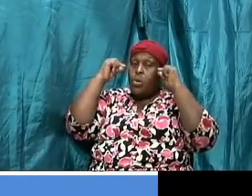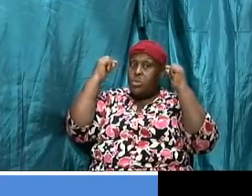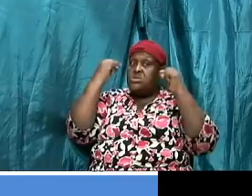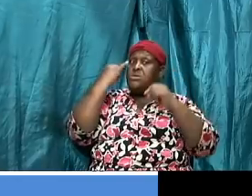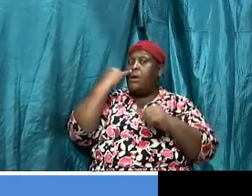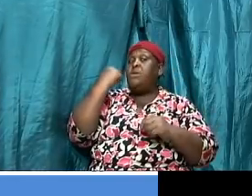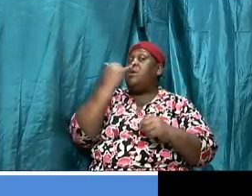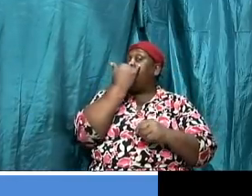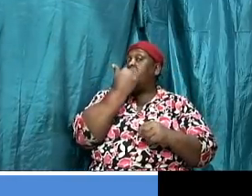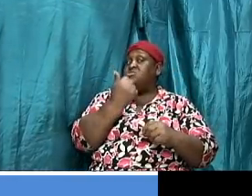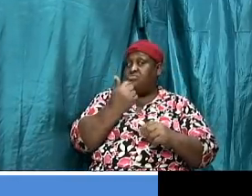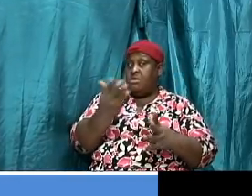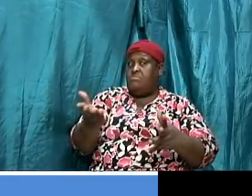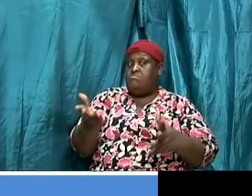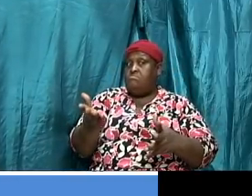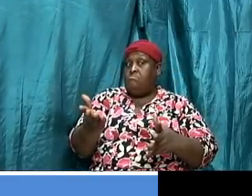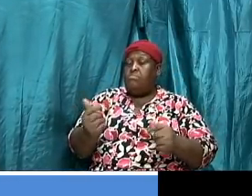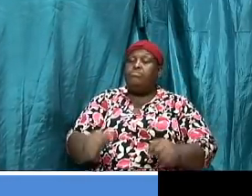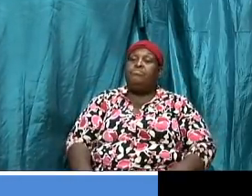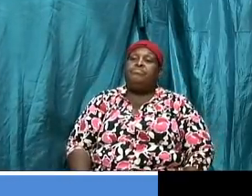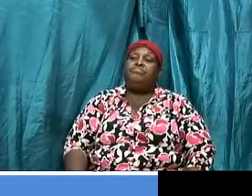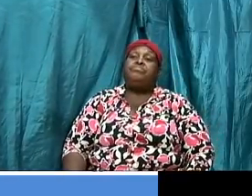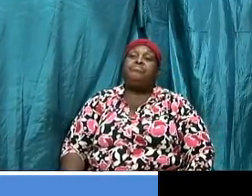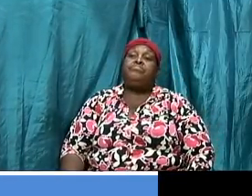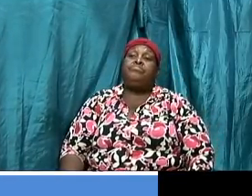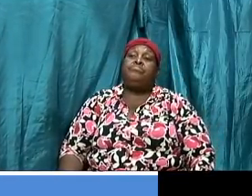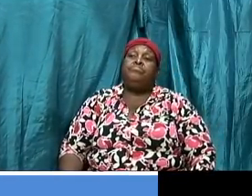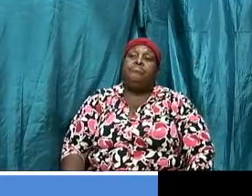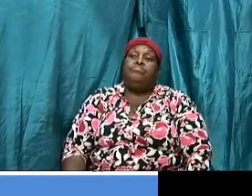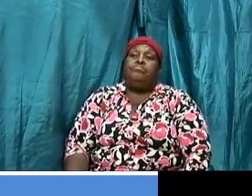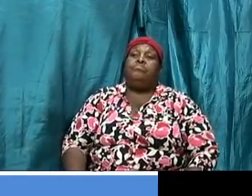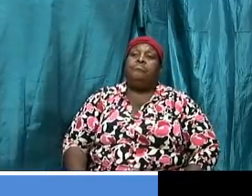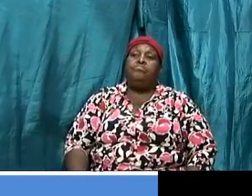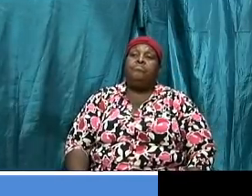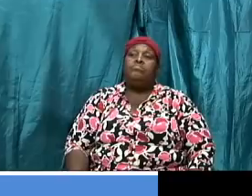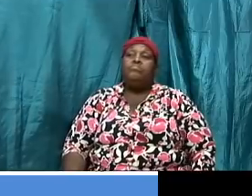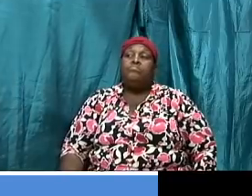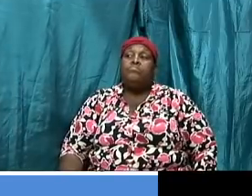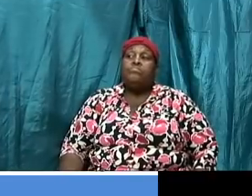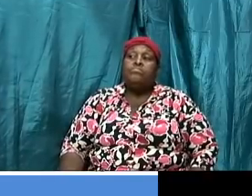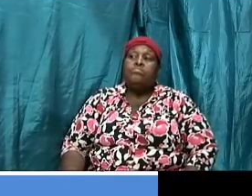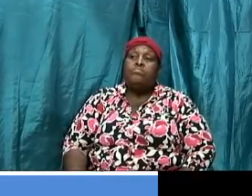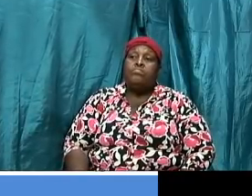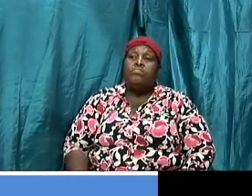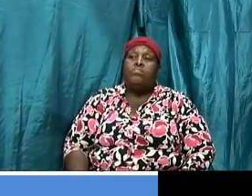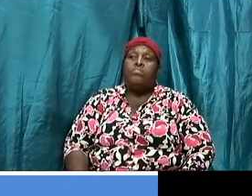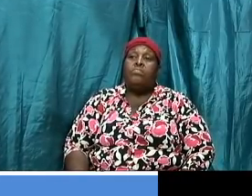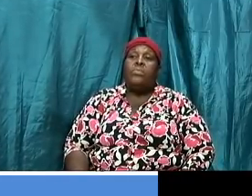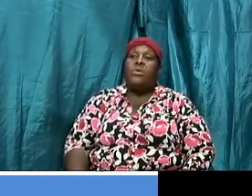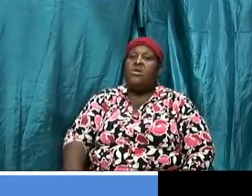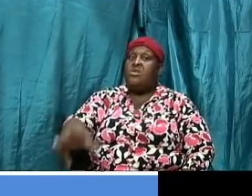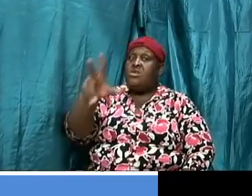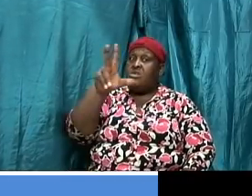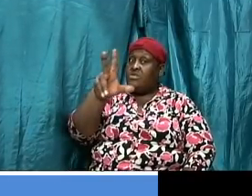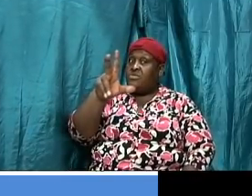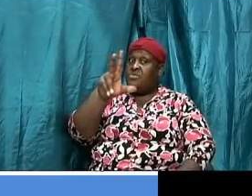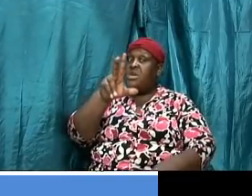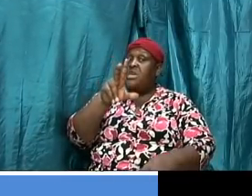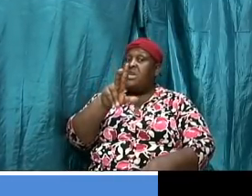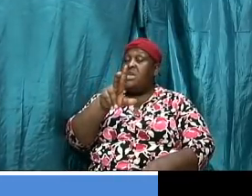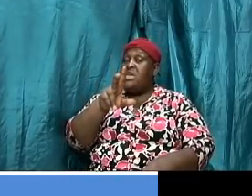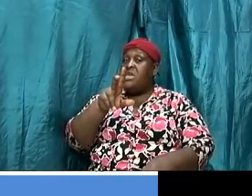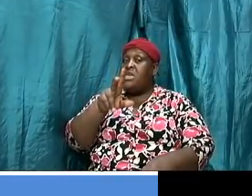one other main point as we're kind of coming down to some close. There are three types of laws in the Old